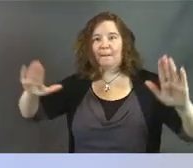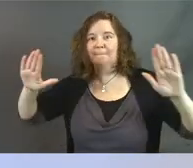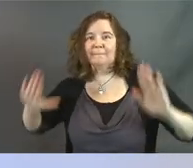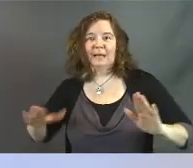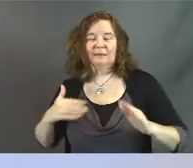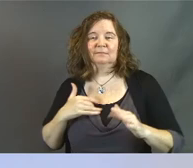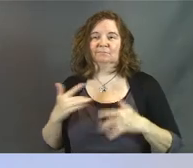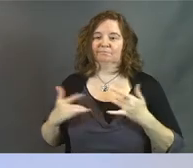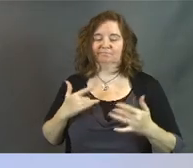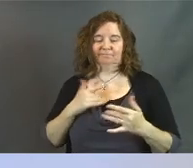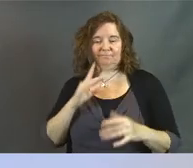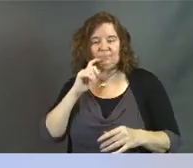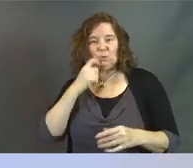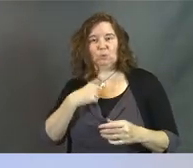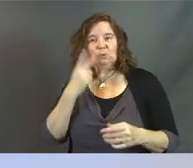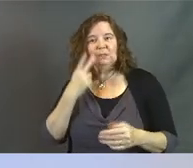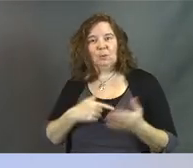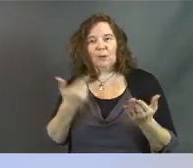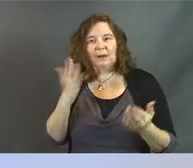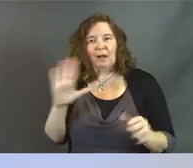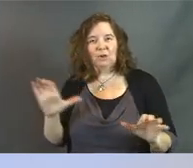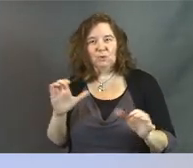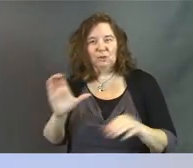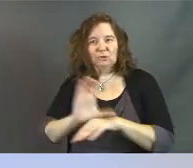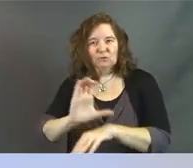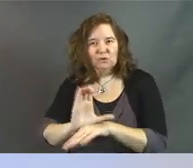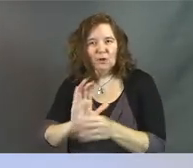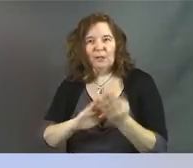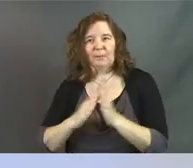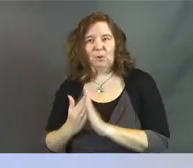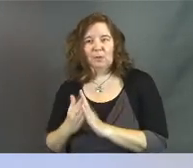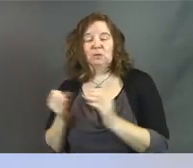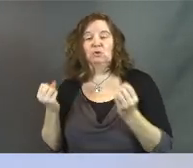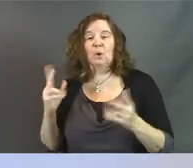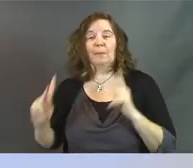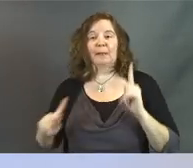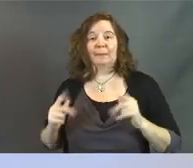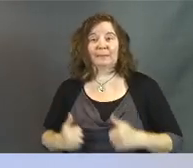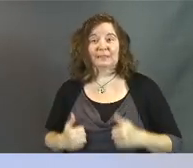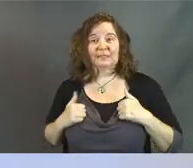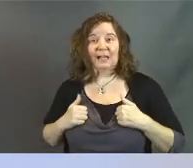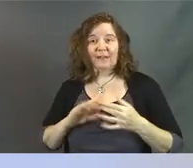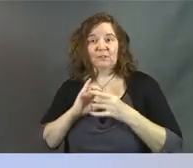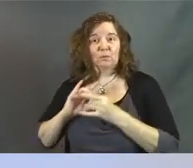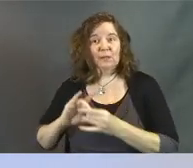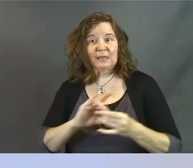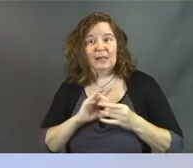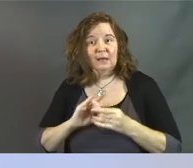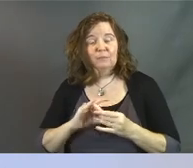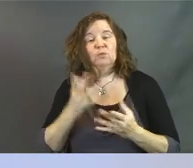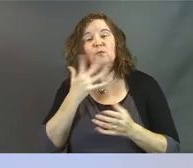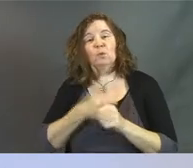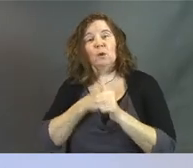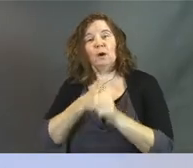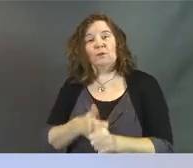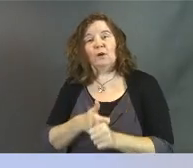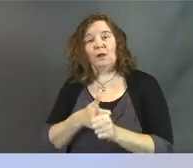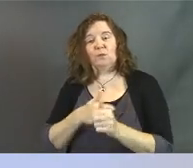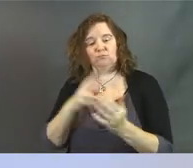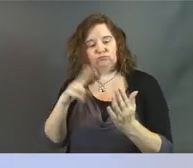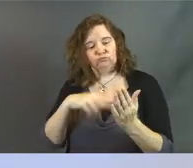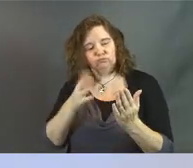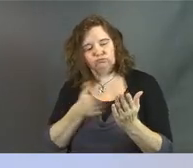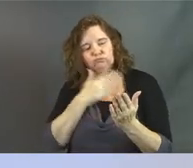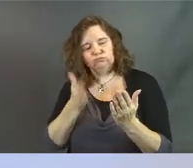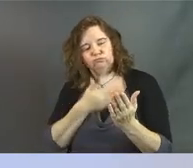amazing. It's been so cool to watch what God is doing in our church, in our community, in so many people's lives and relationships. So if you want to follow on along, you want